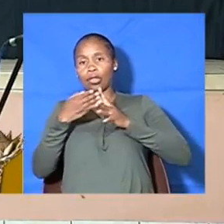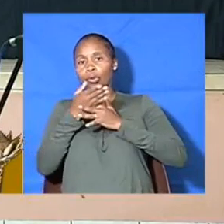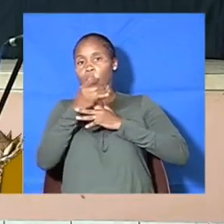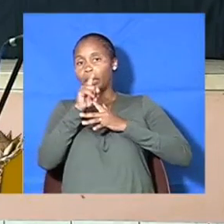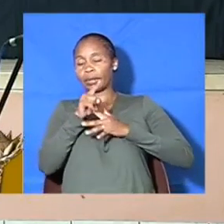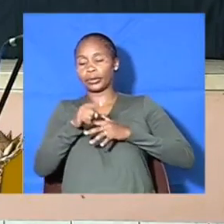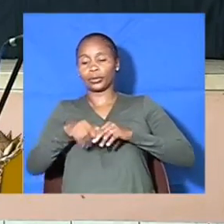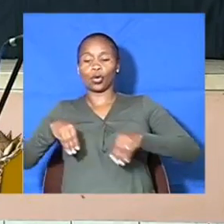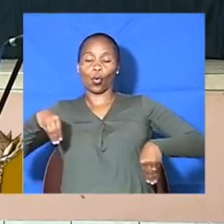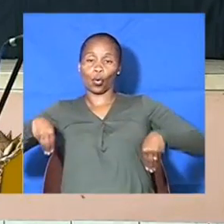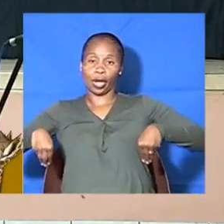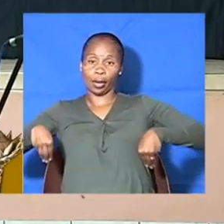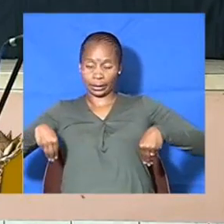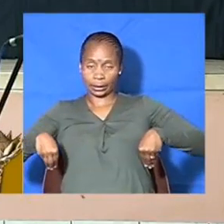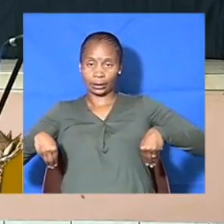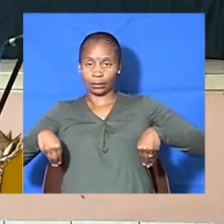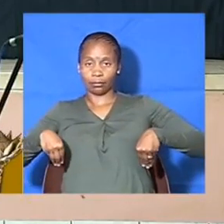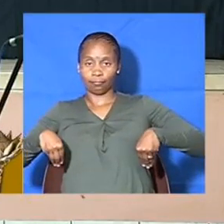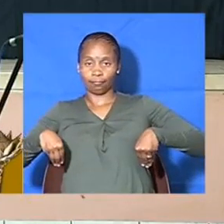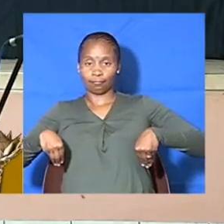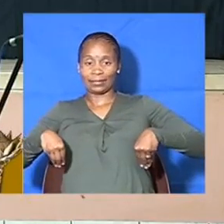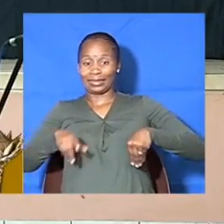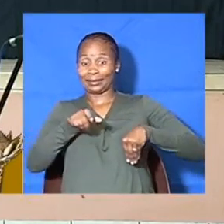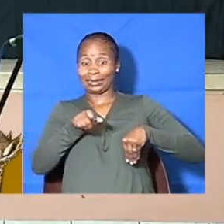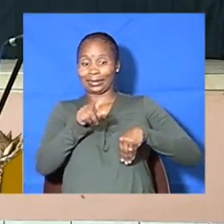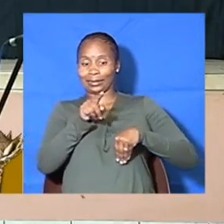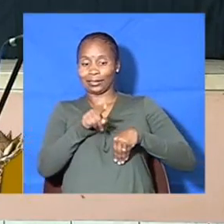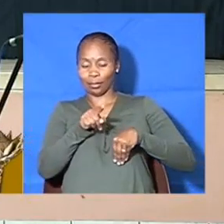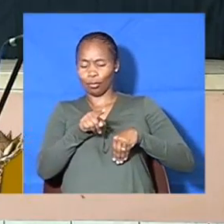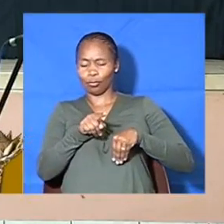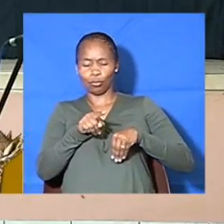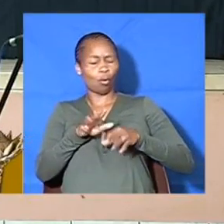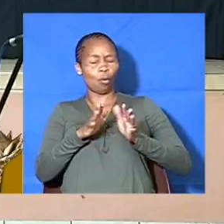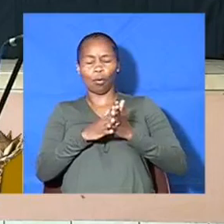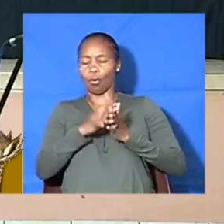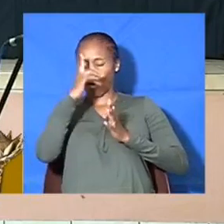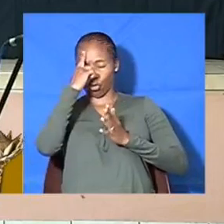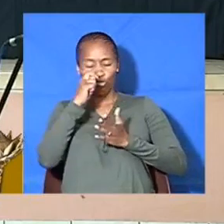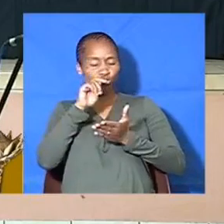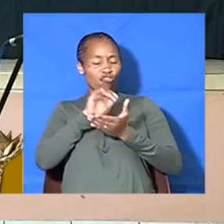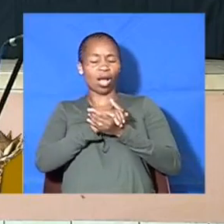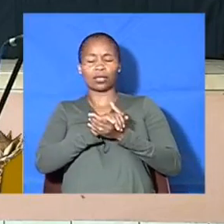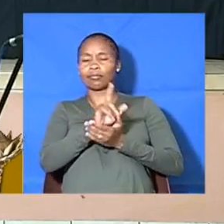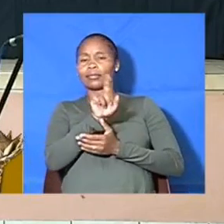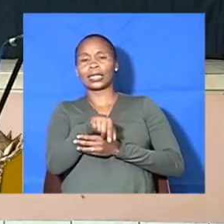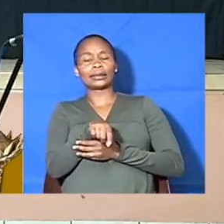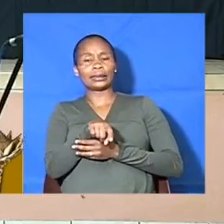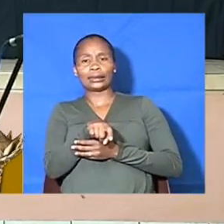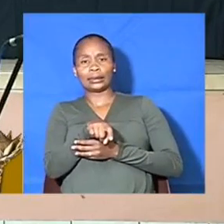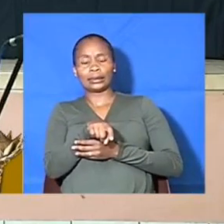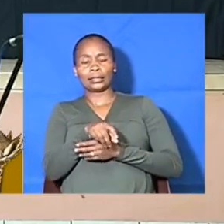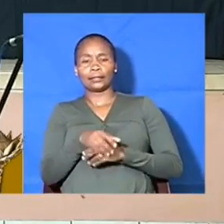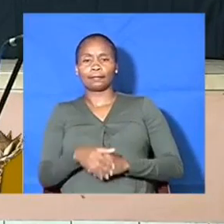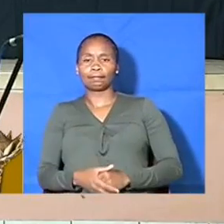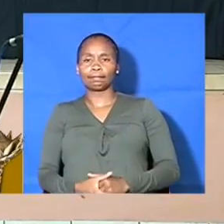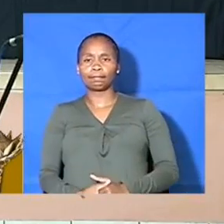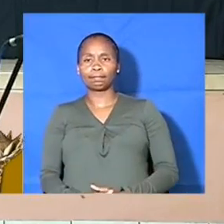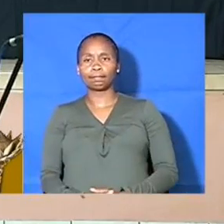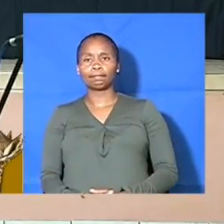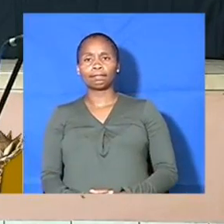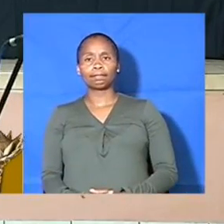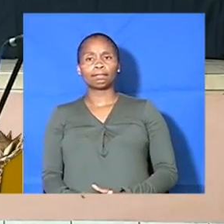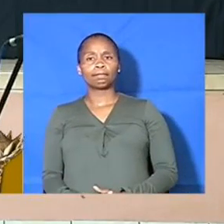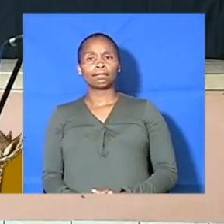than the clinic, you get referred to the GP, who also must be part of the NHI, and they must then refer you to